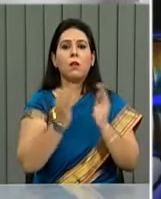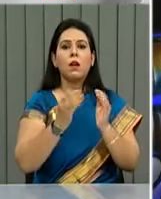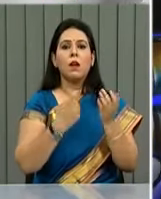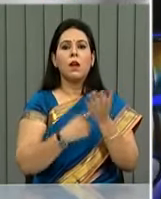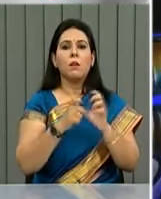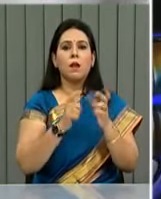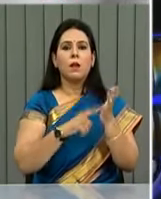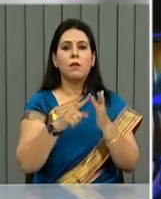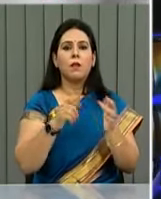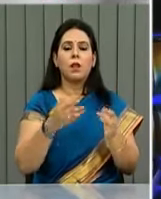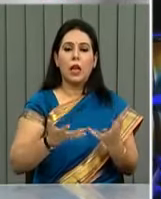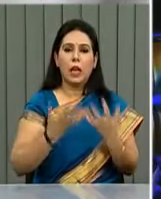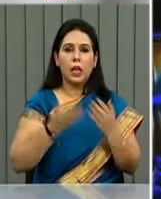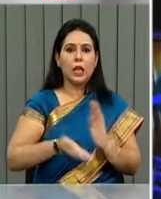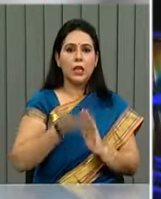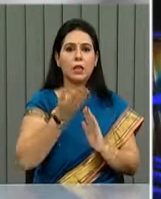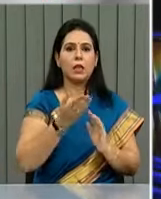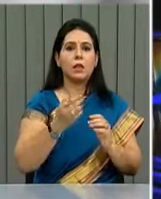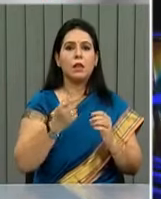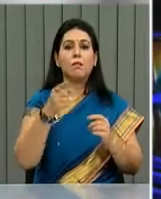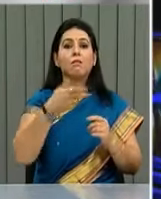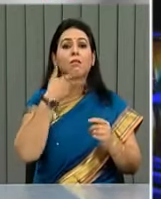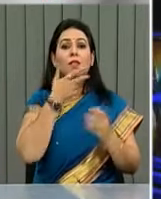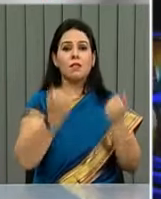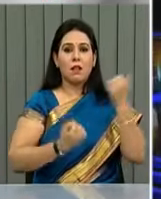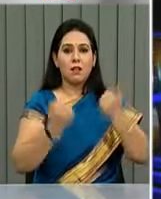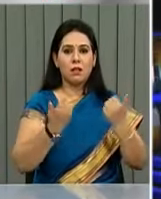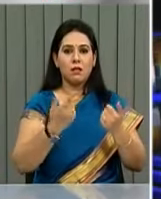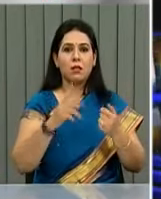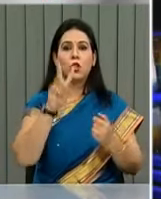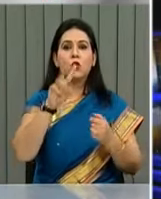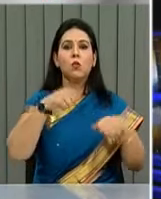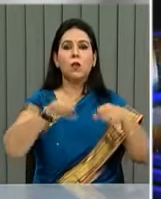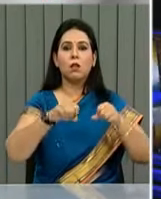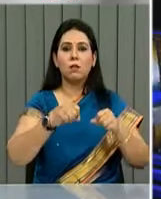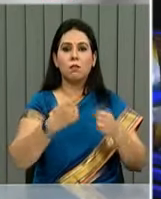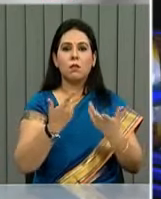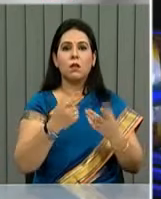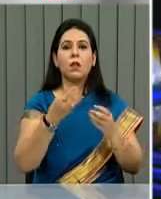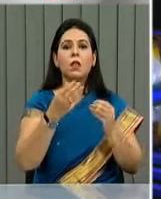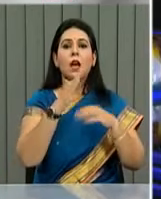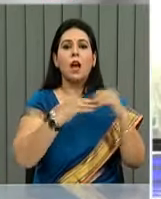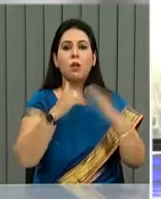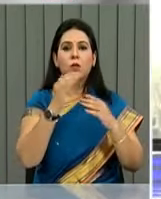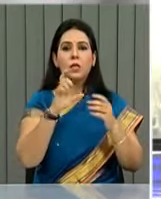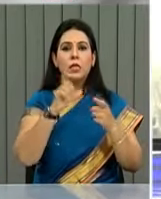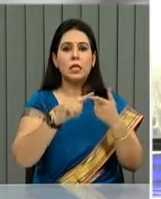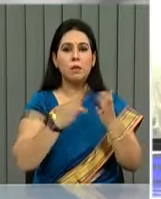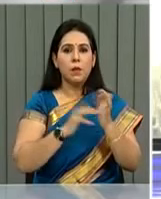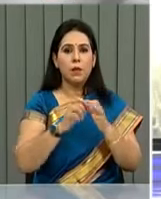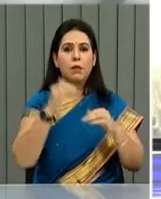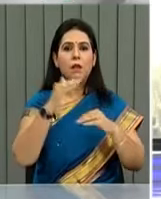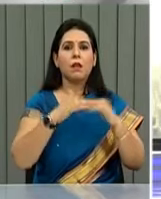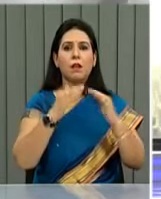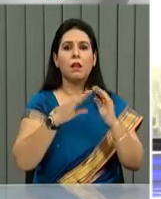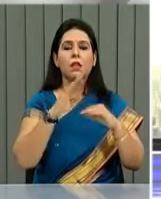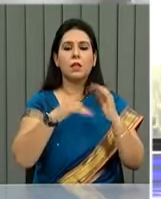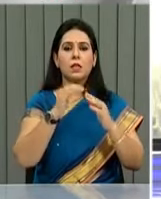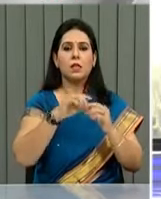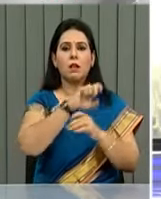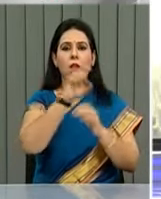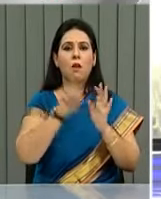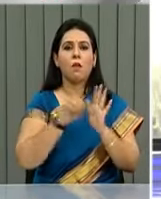increase. So you'll have tractors and two-wheeler automobiles and cement for housing, construction and so on. All